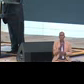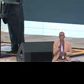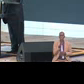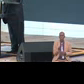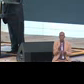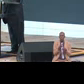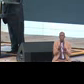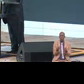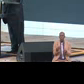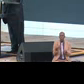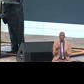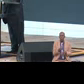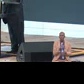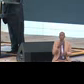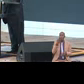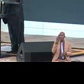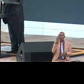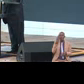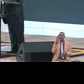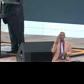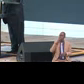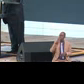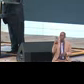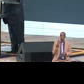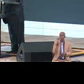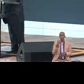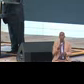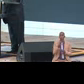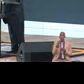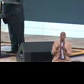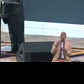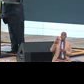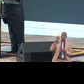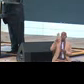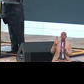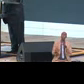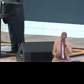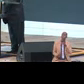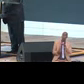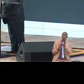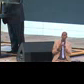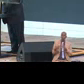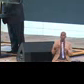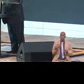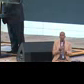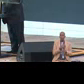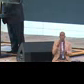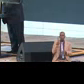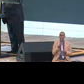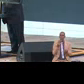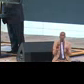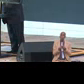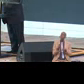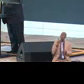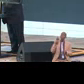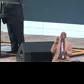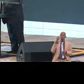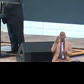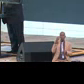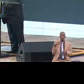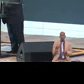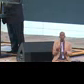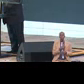know that when he shall appear, we shall be like him, for we shall